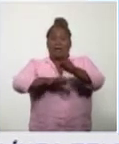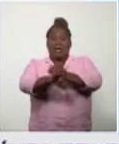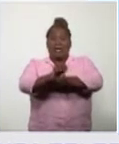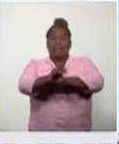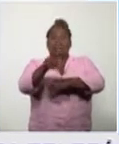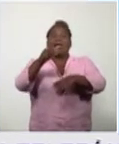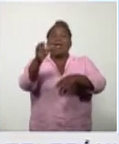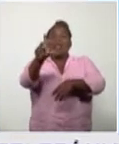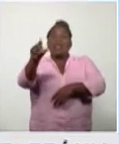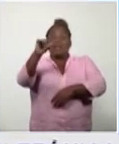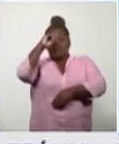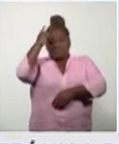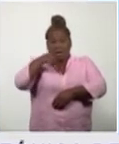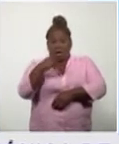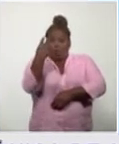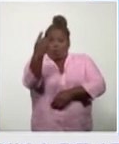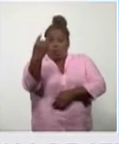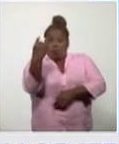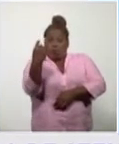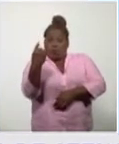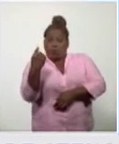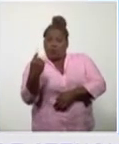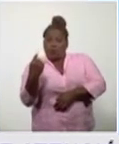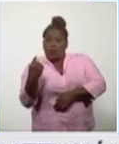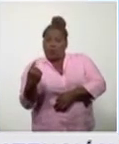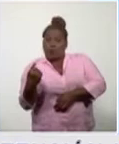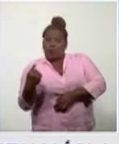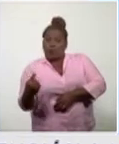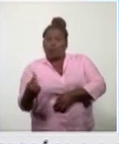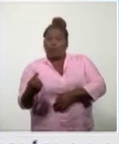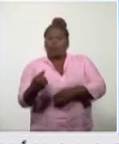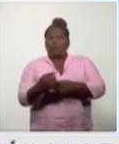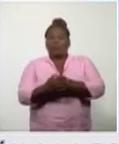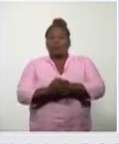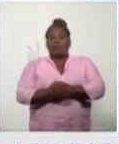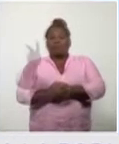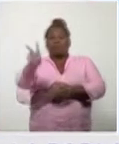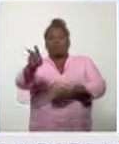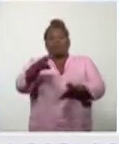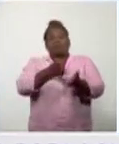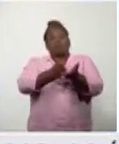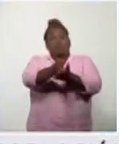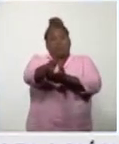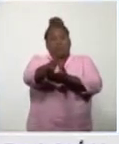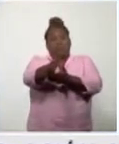and Aliza, 1 from each of these territories.